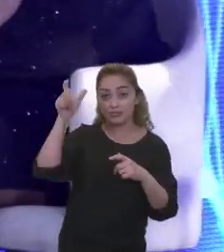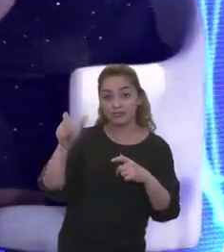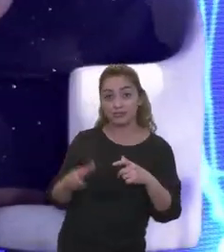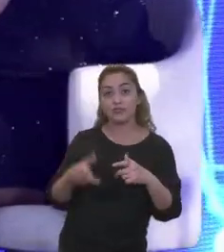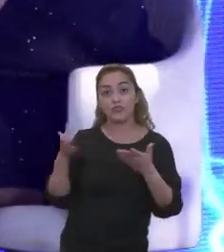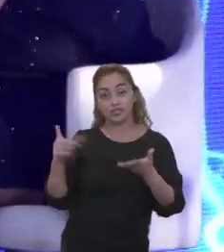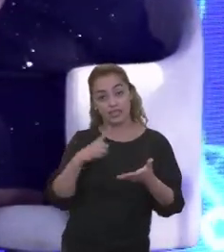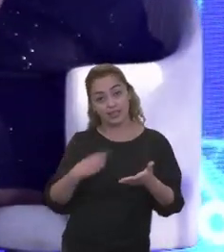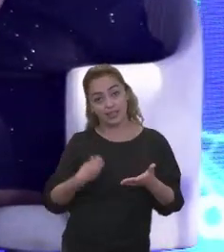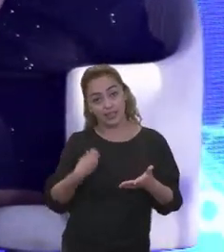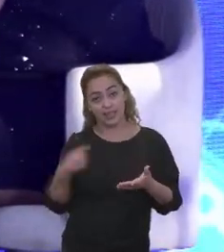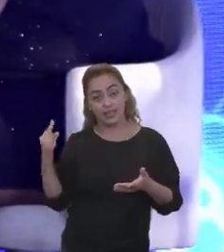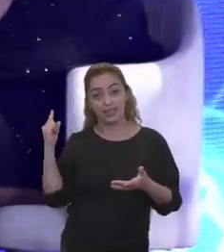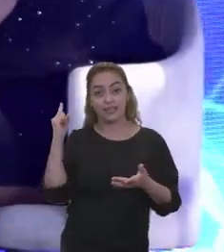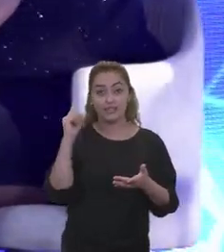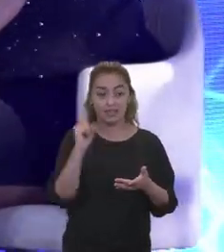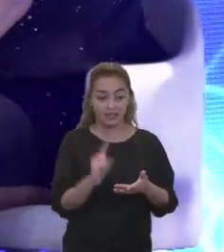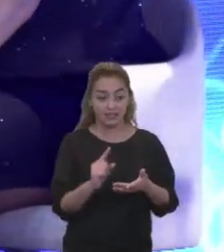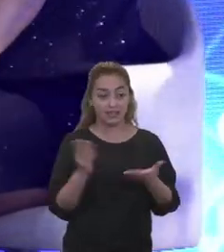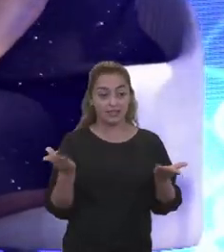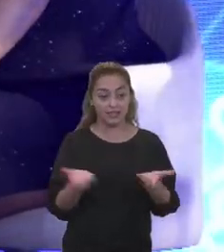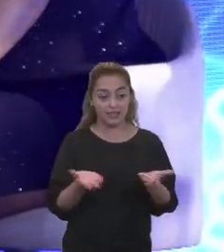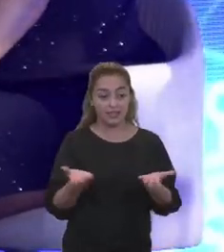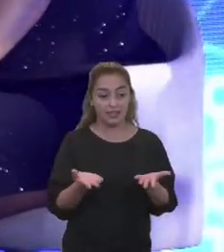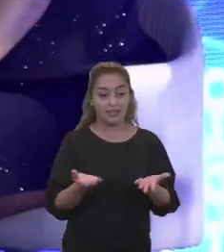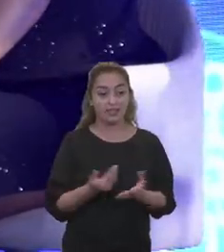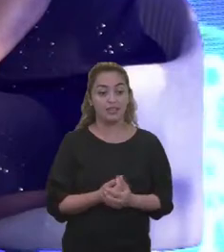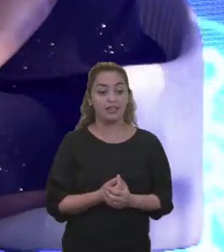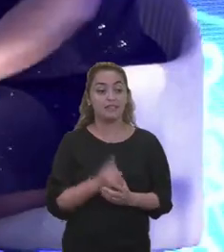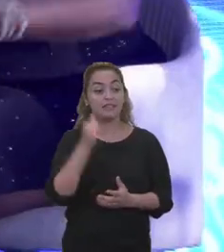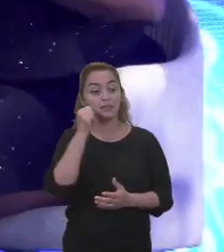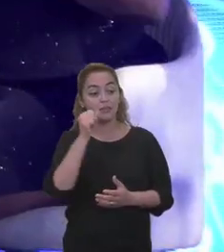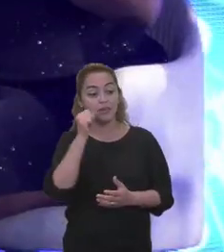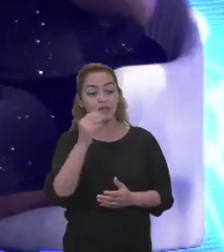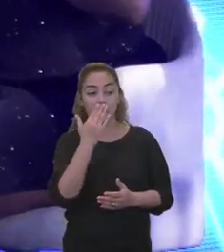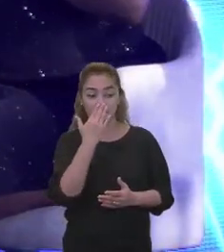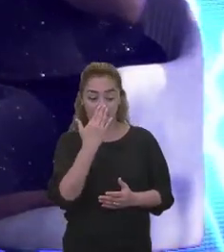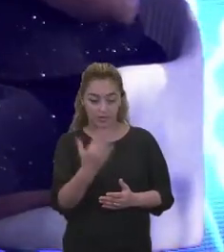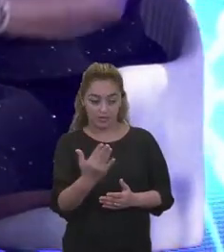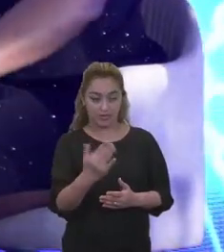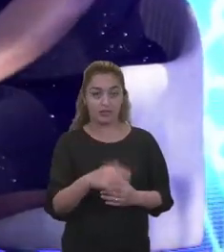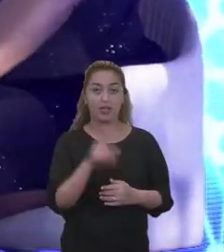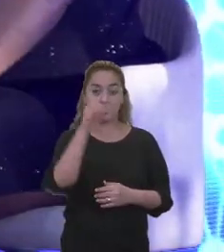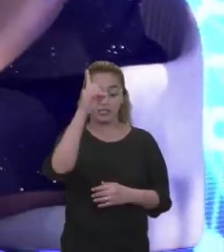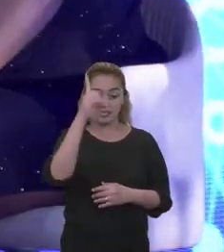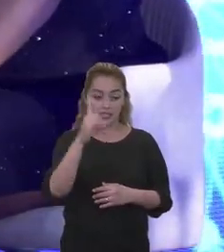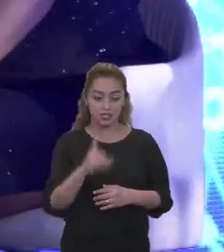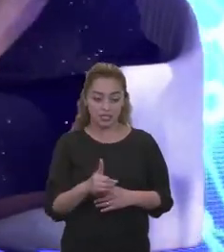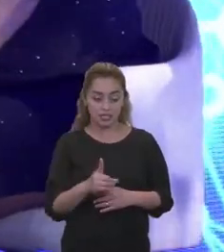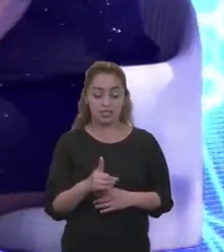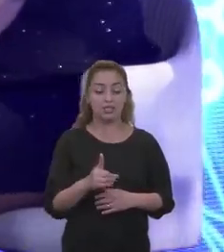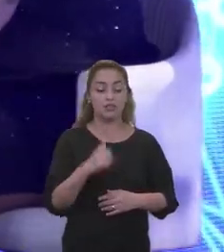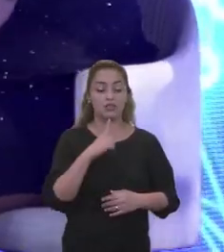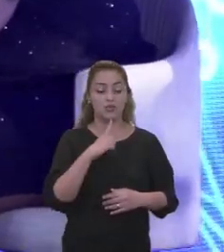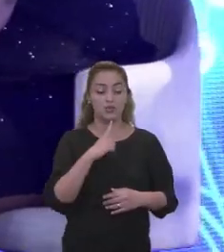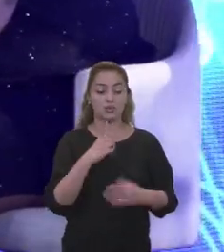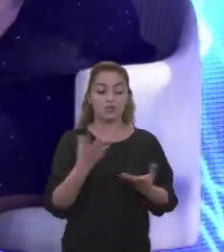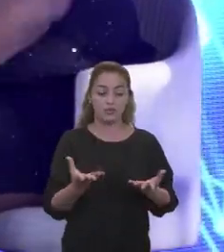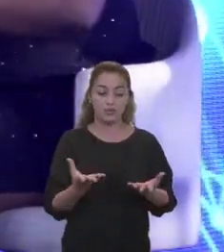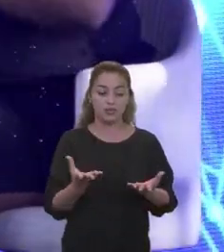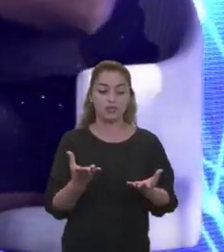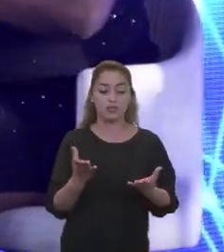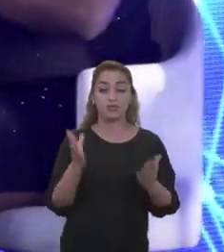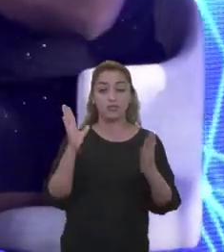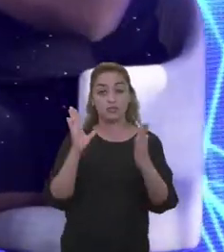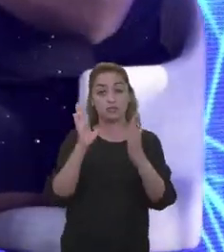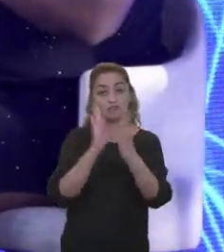Yeah. So you see this one here in front of you. You see this one, Alfred. She's our